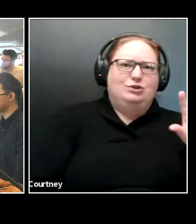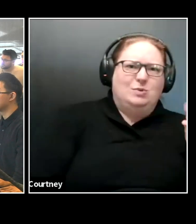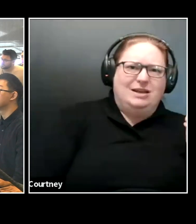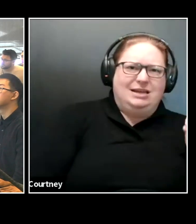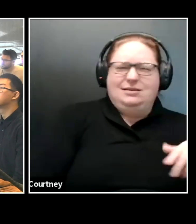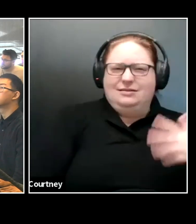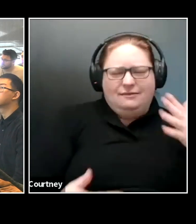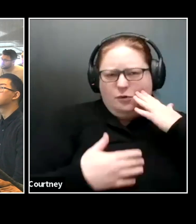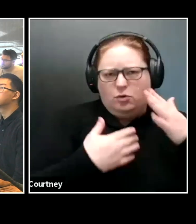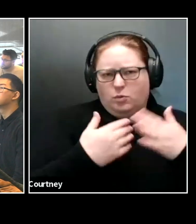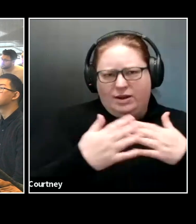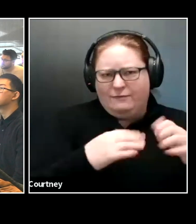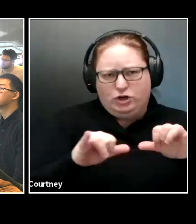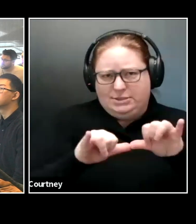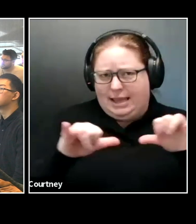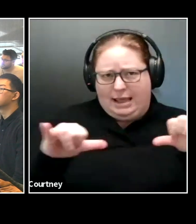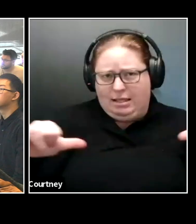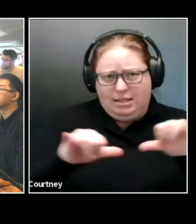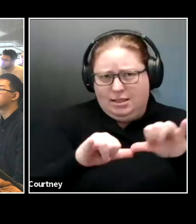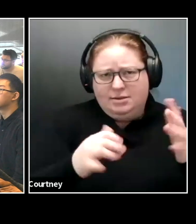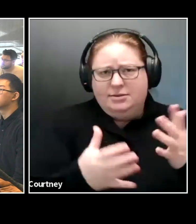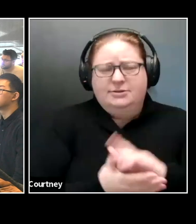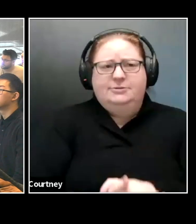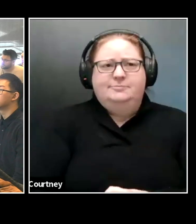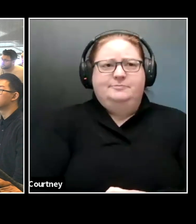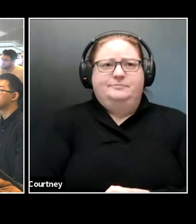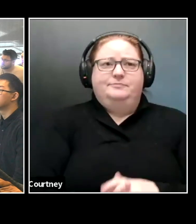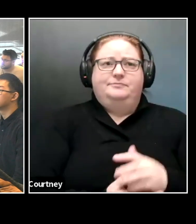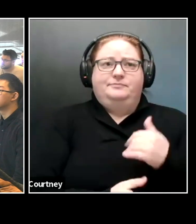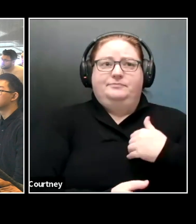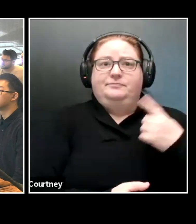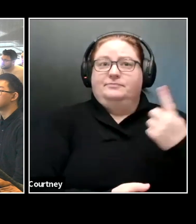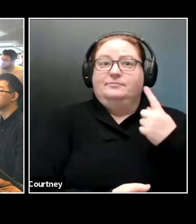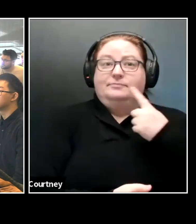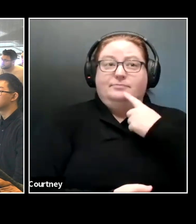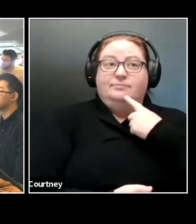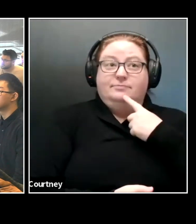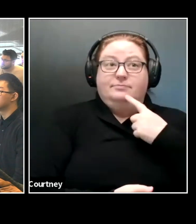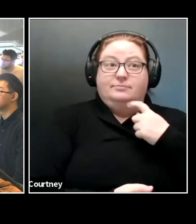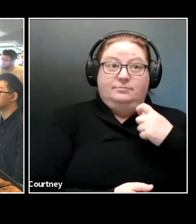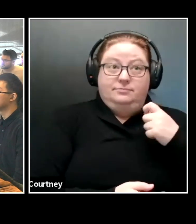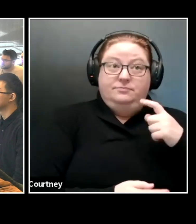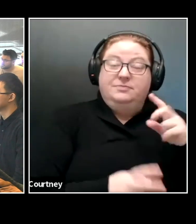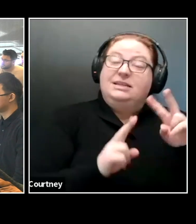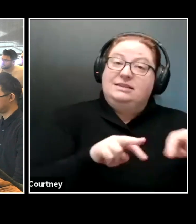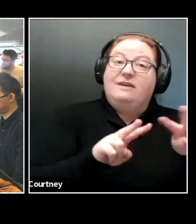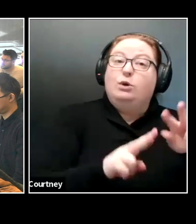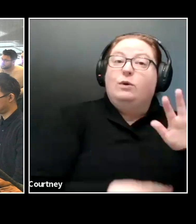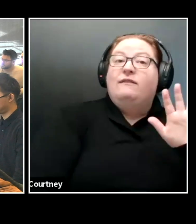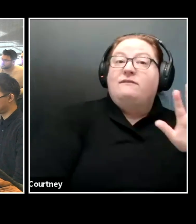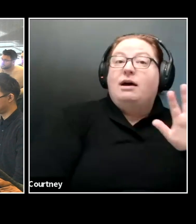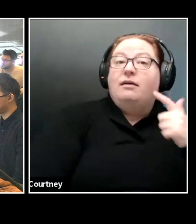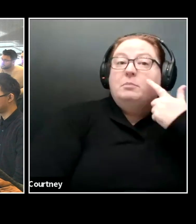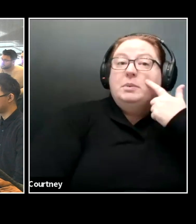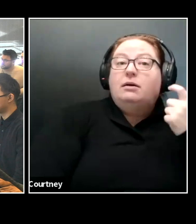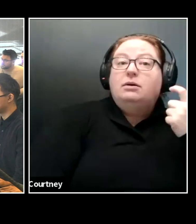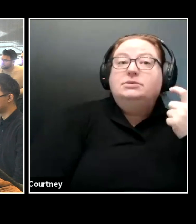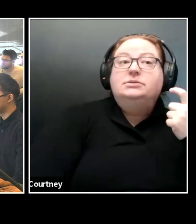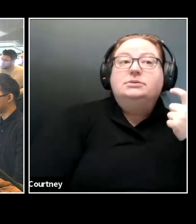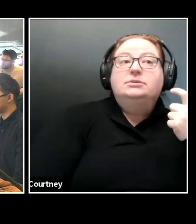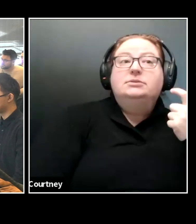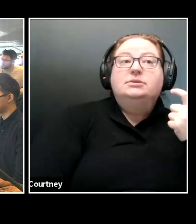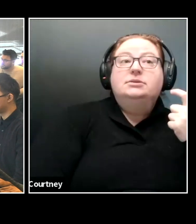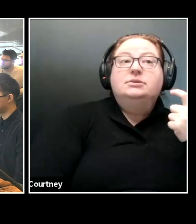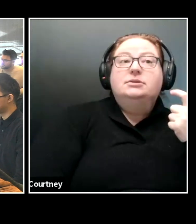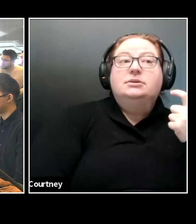on whatever scale, and have something come back and say, it's at a value of 5 because, there's this